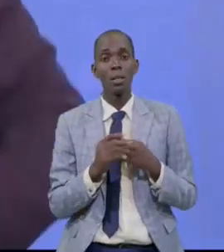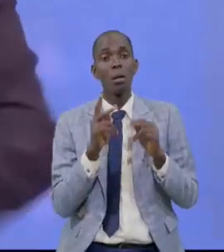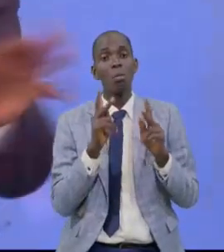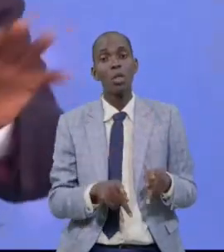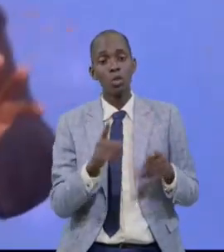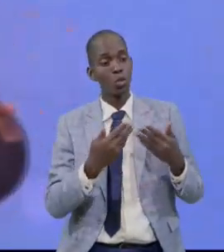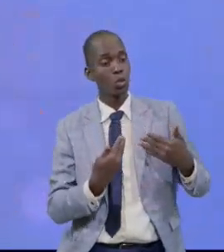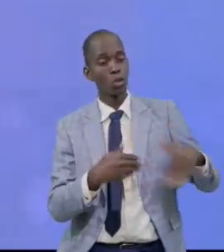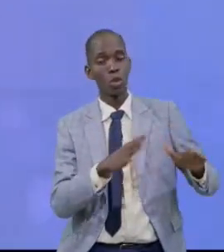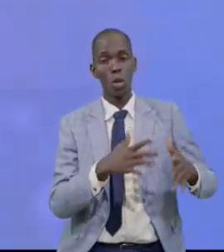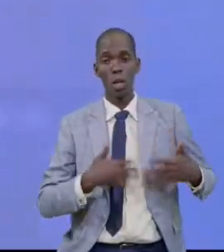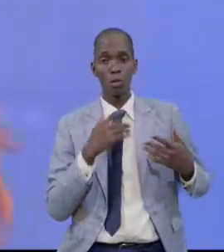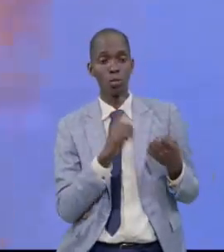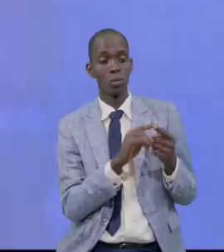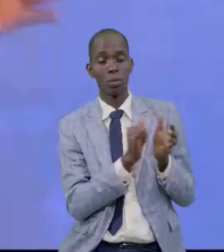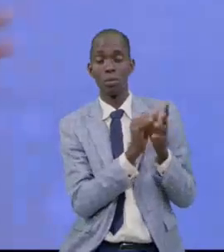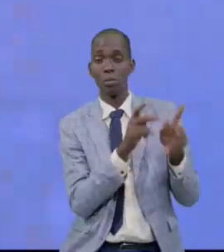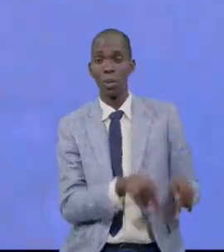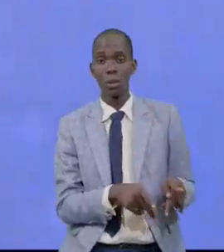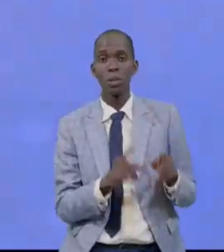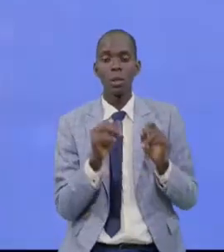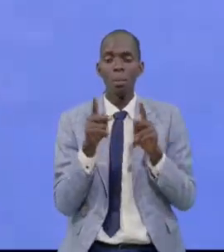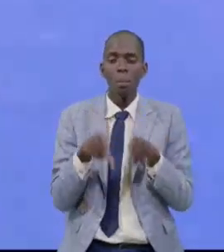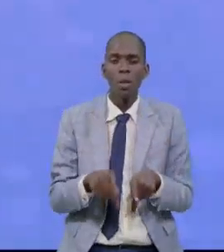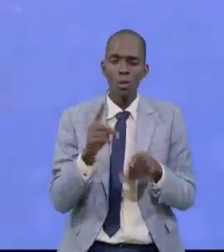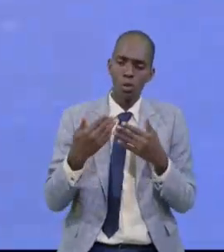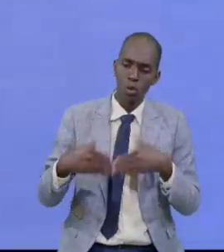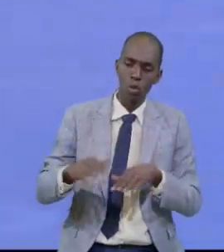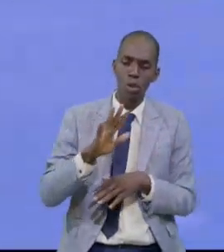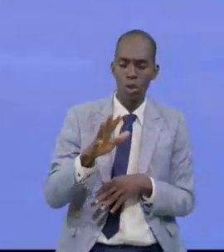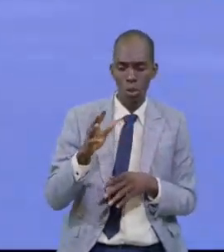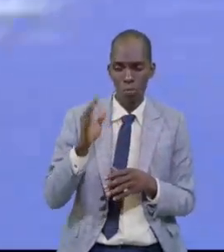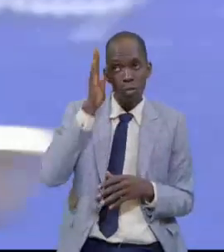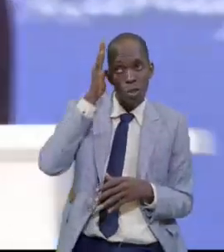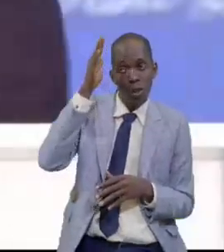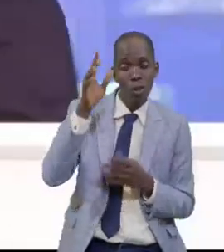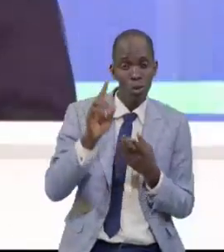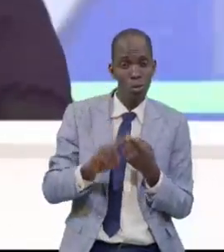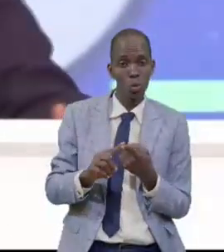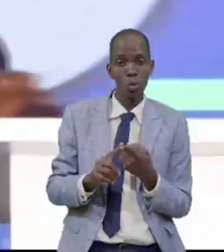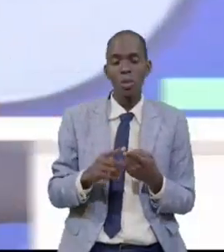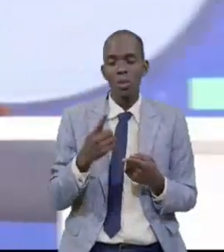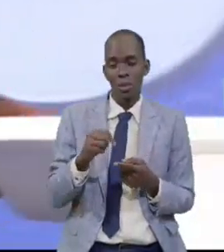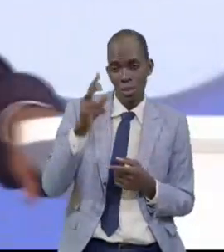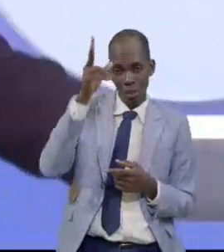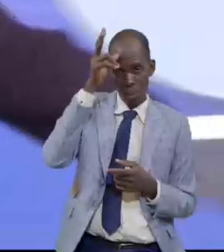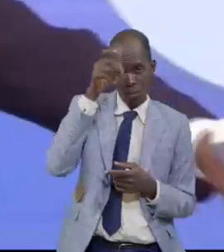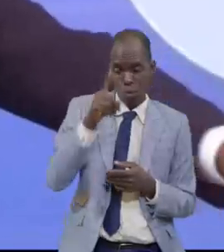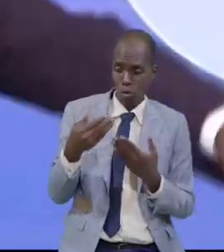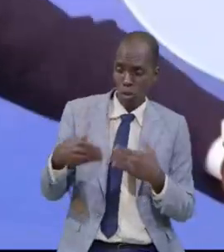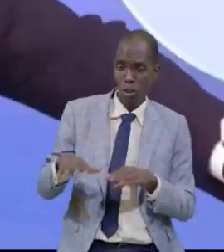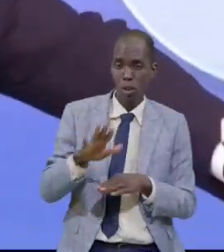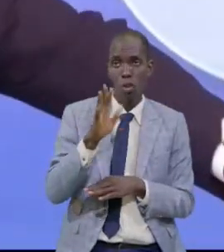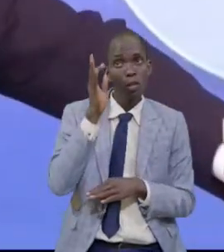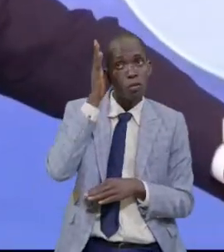the person you sold your destiny to, and the person you sold your future to. You say, come, come,